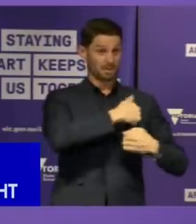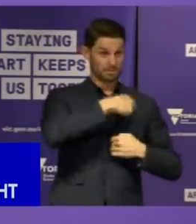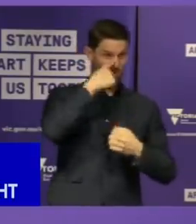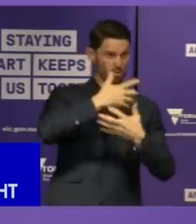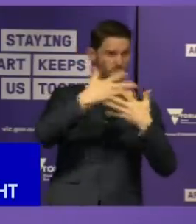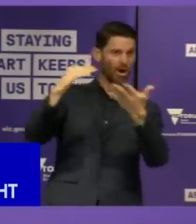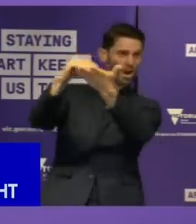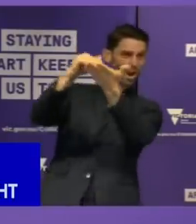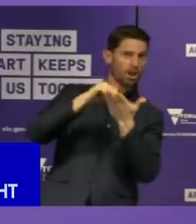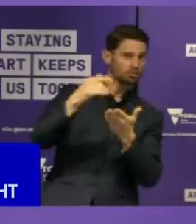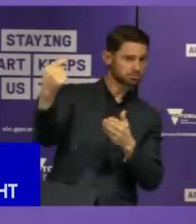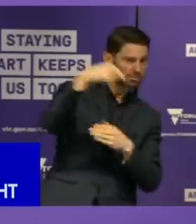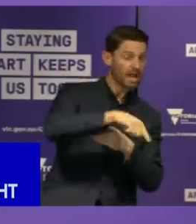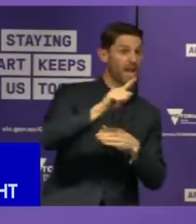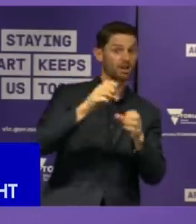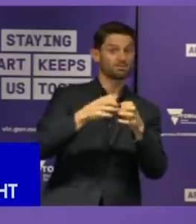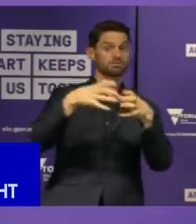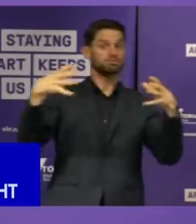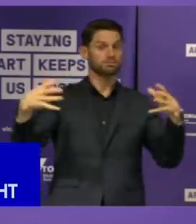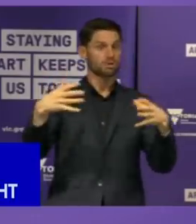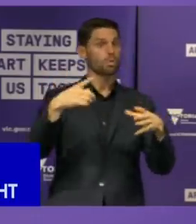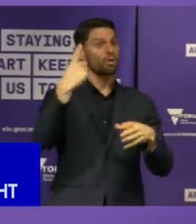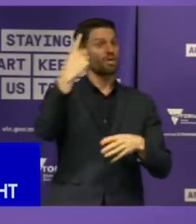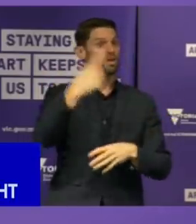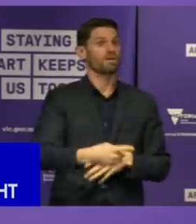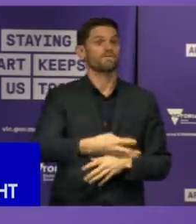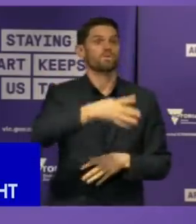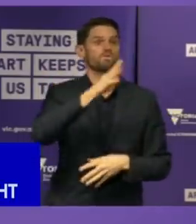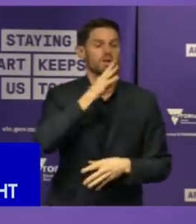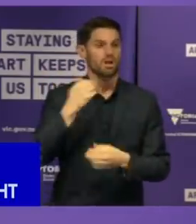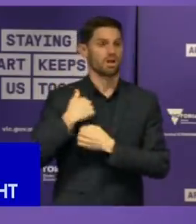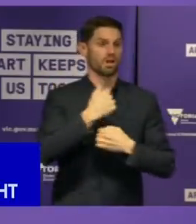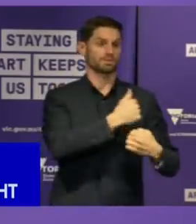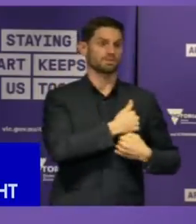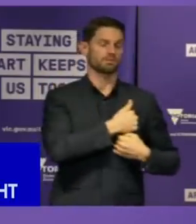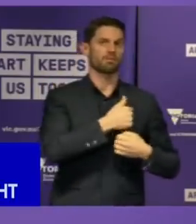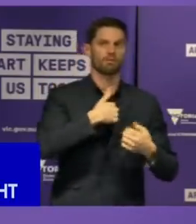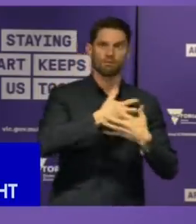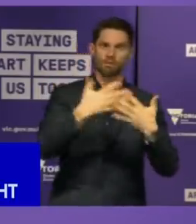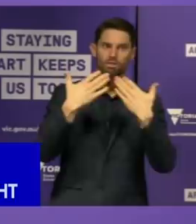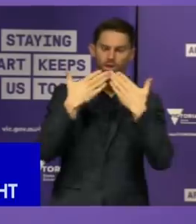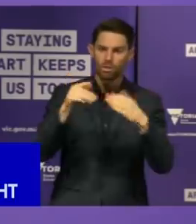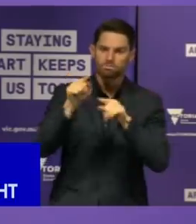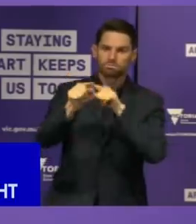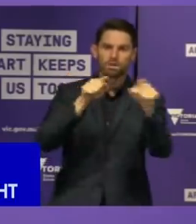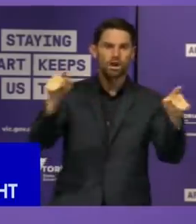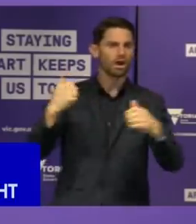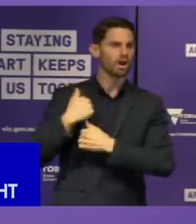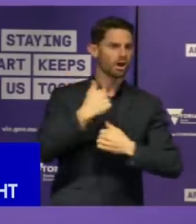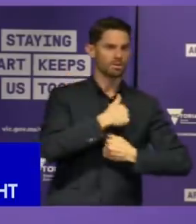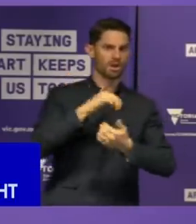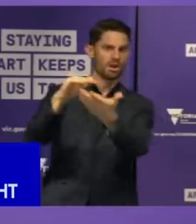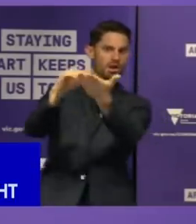It's now in excess of 1,400, and we're very grateful to all of those staff. In my discussions with Commodore